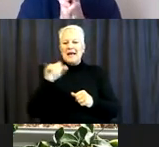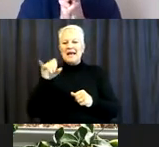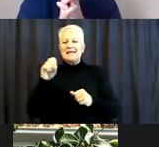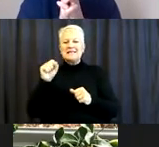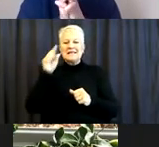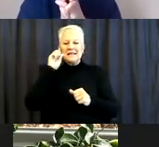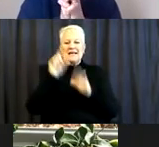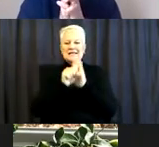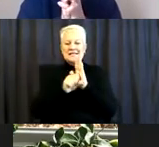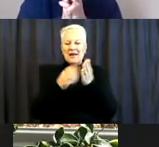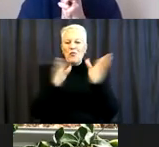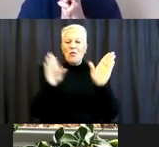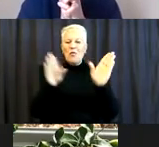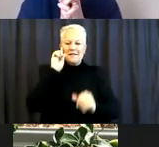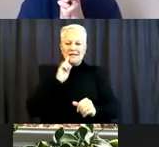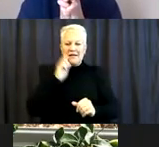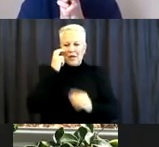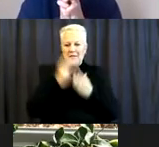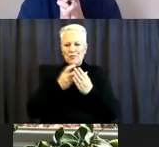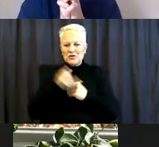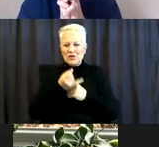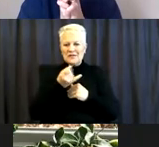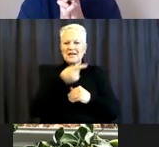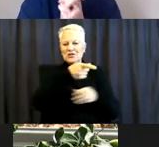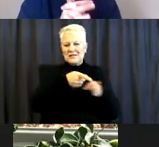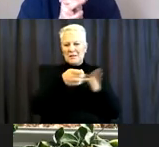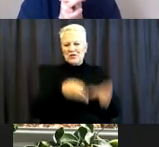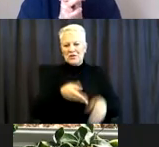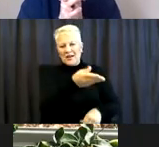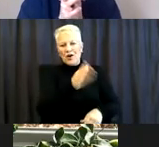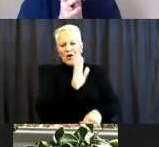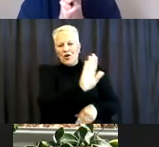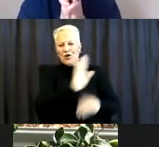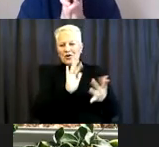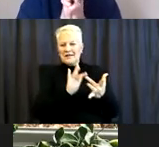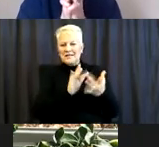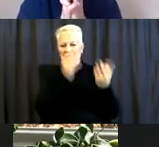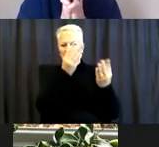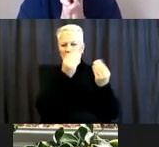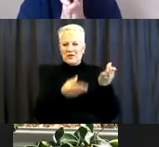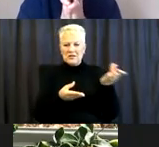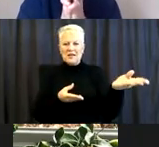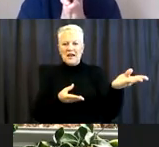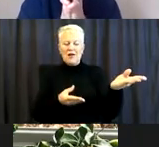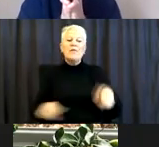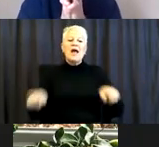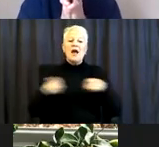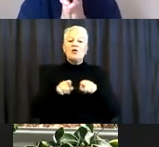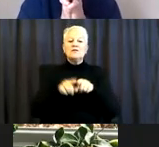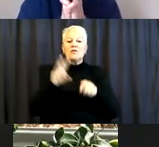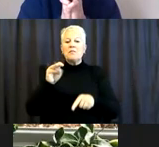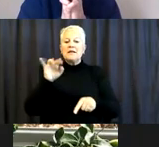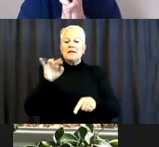statewide DeafBlind project, the specialist there, all of her contact information. And also your